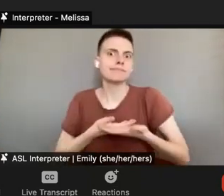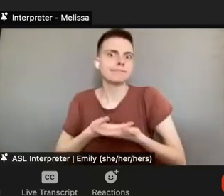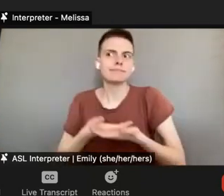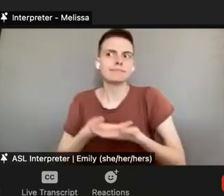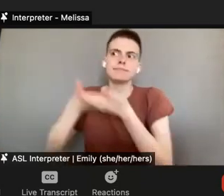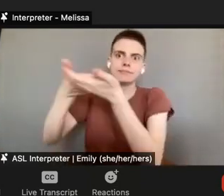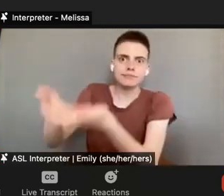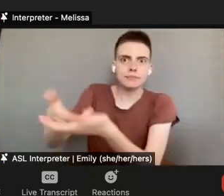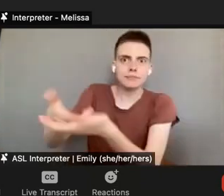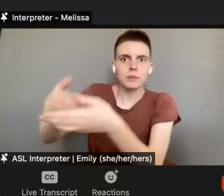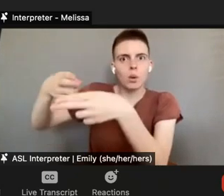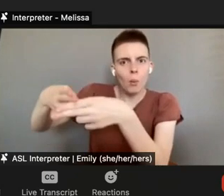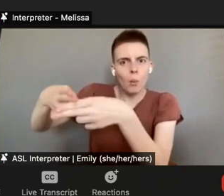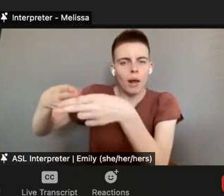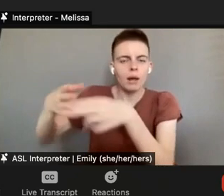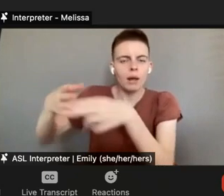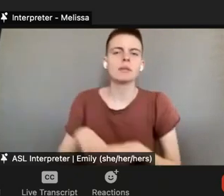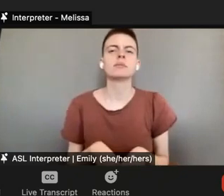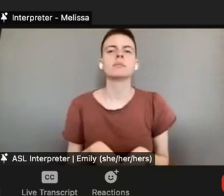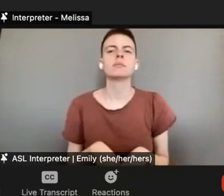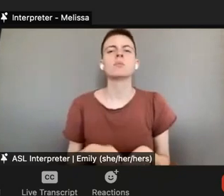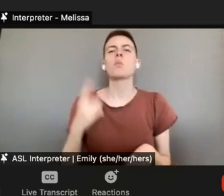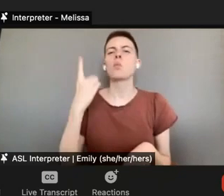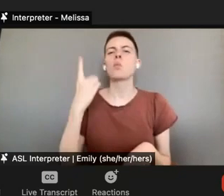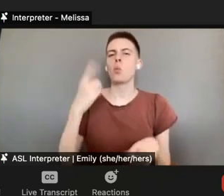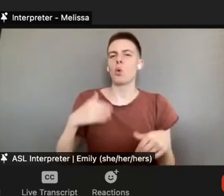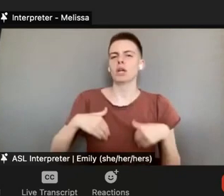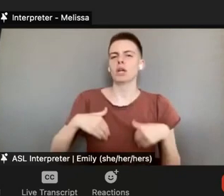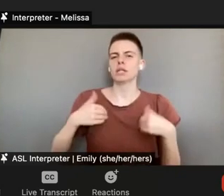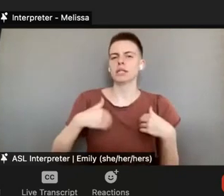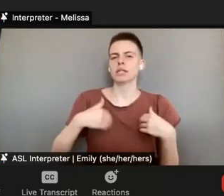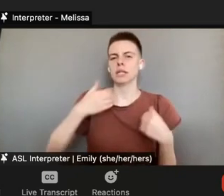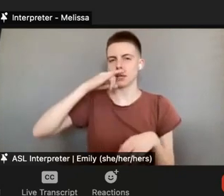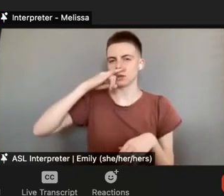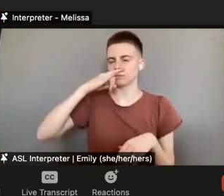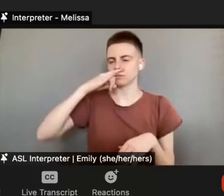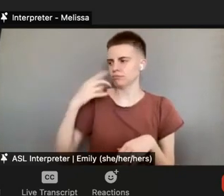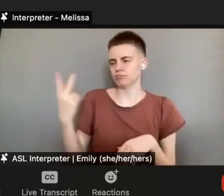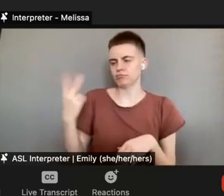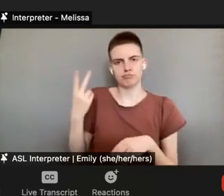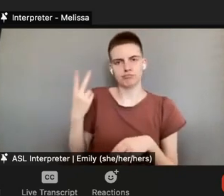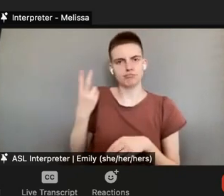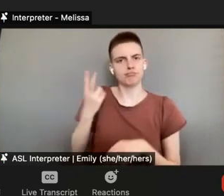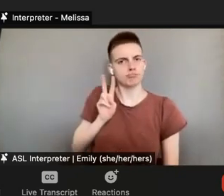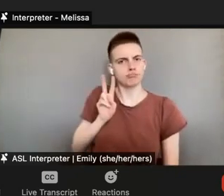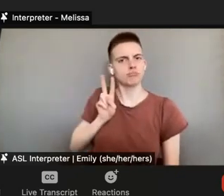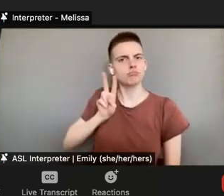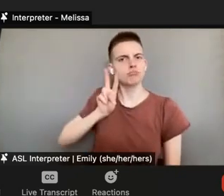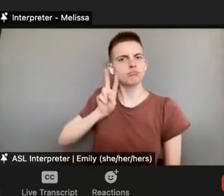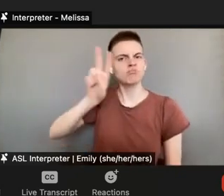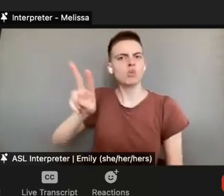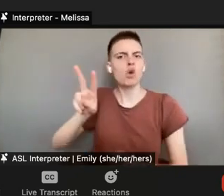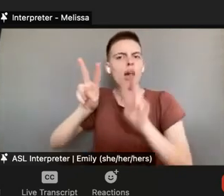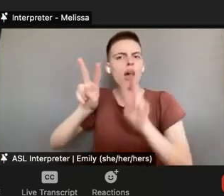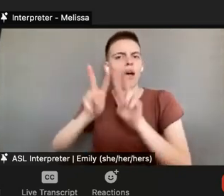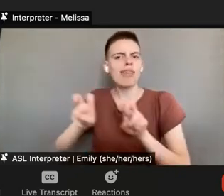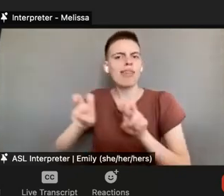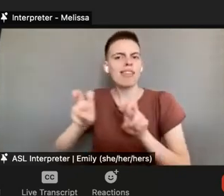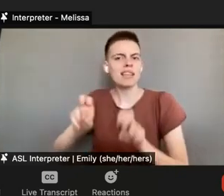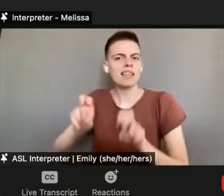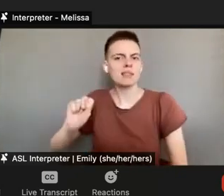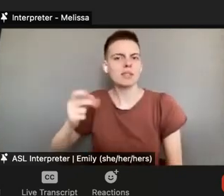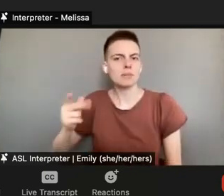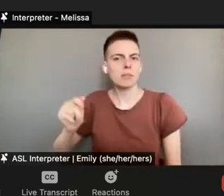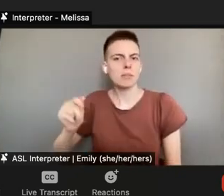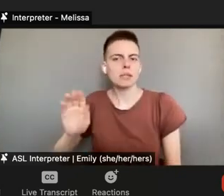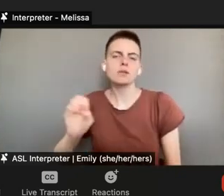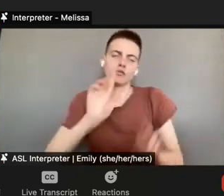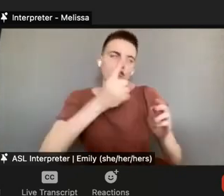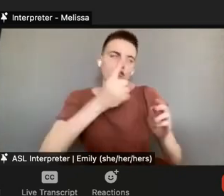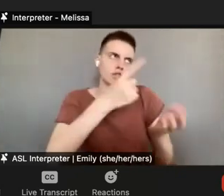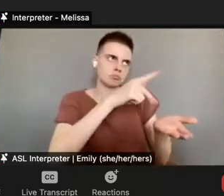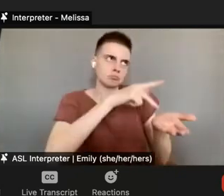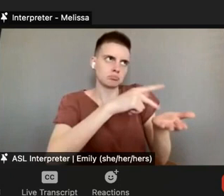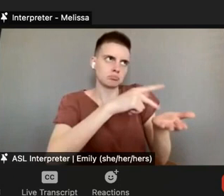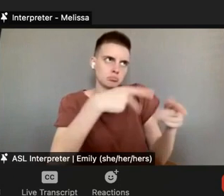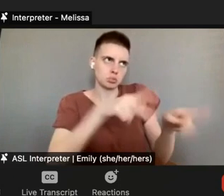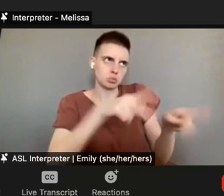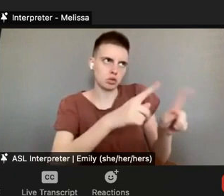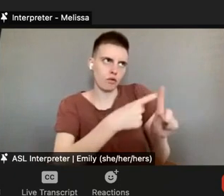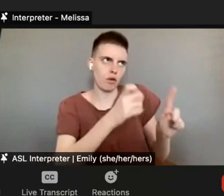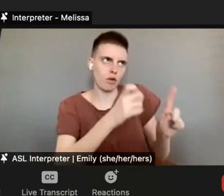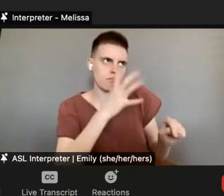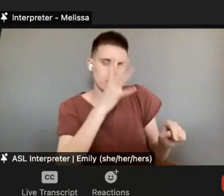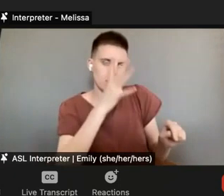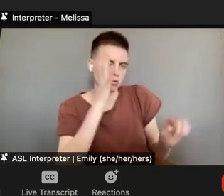one little girl that I walked her down to the other assessment space with permission from the family, so she could